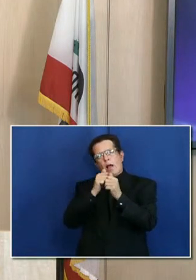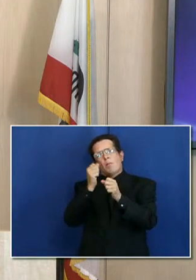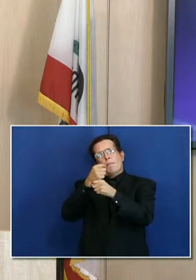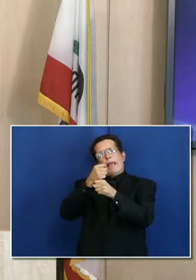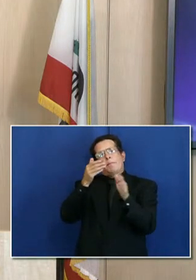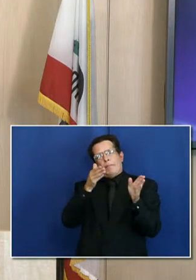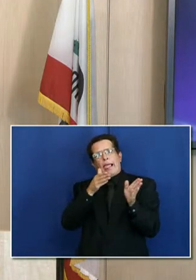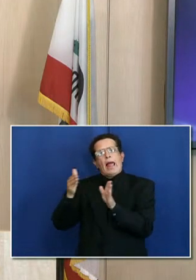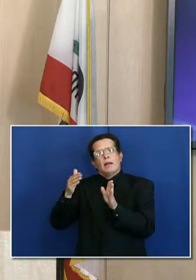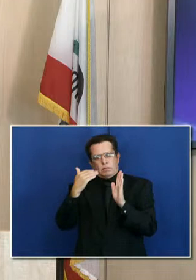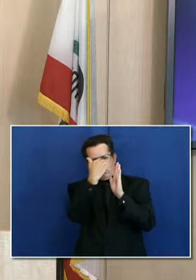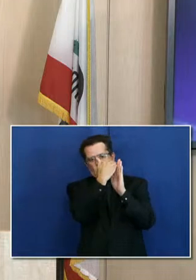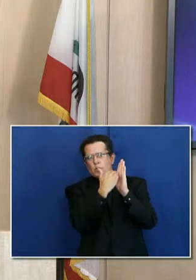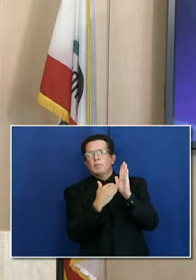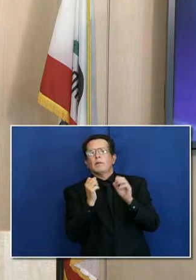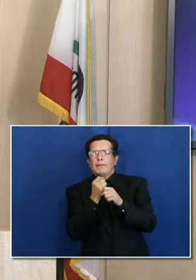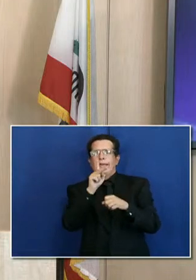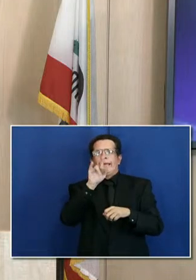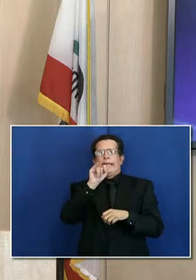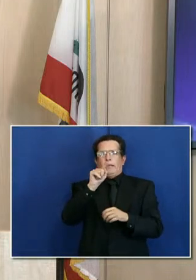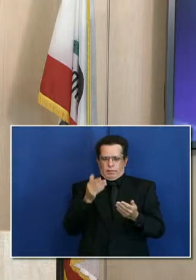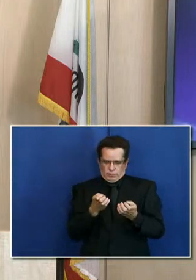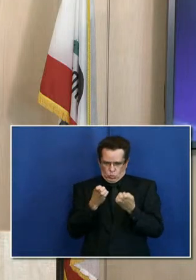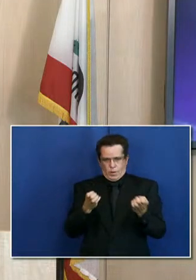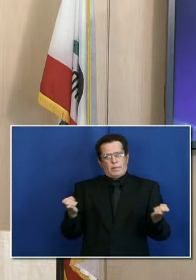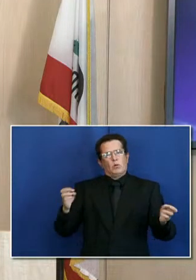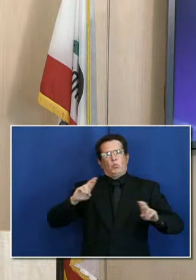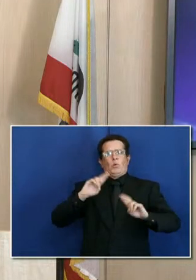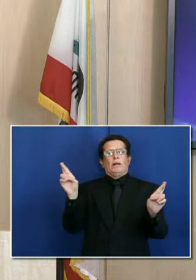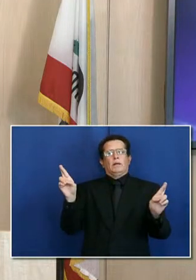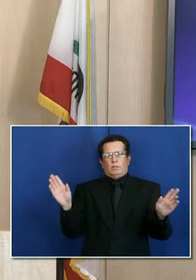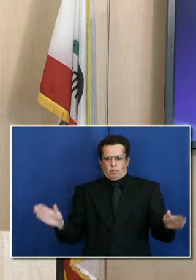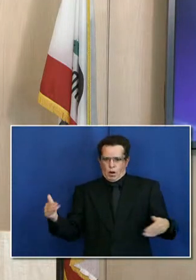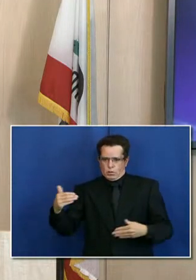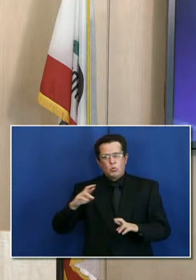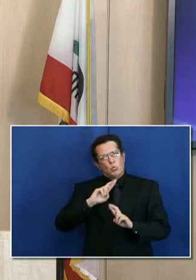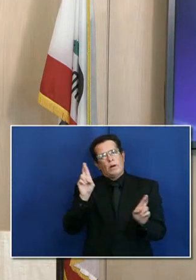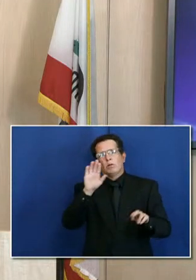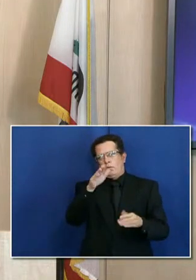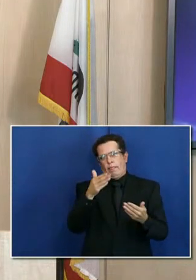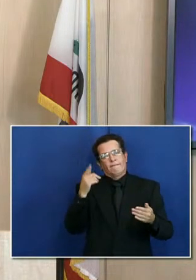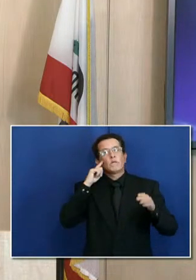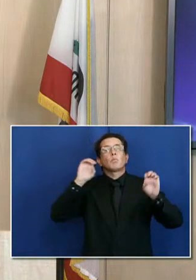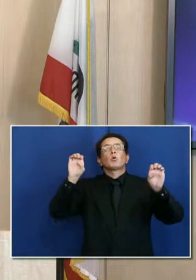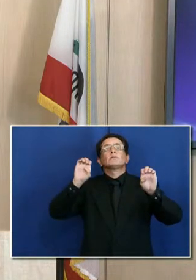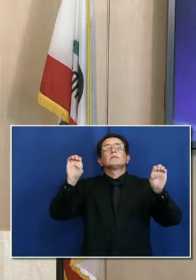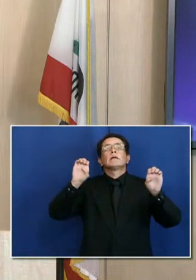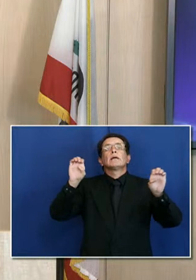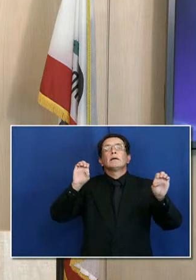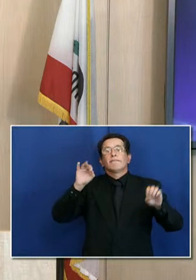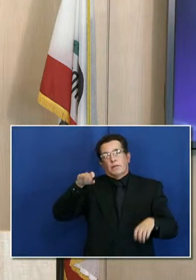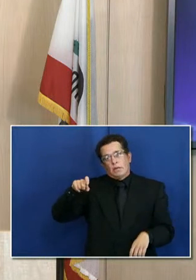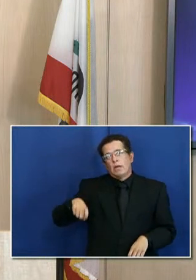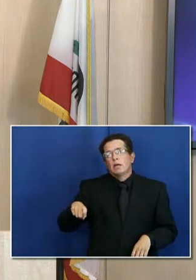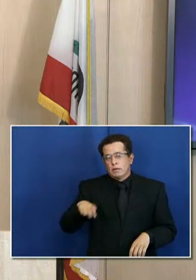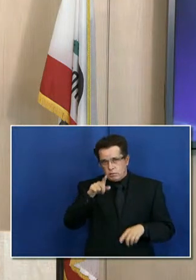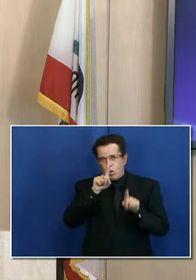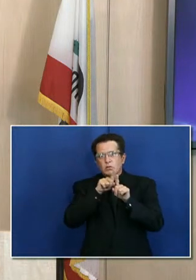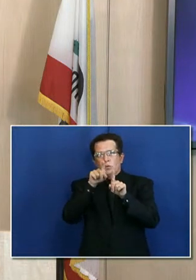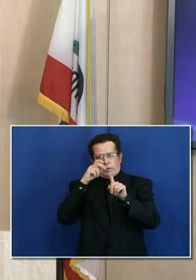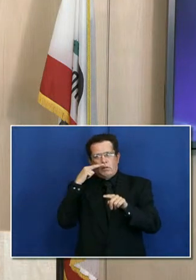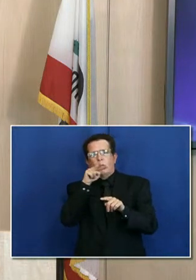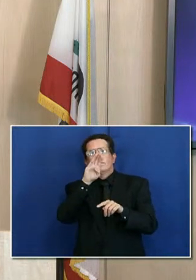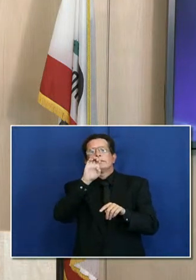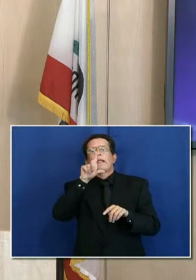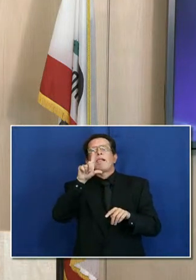and build an emergency supply kit. You can also download our emergency preparedness app and sign up your cell phone